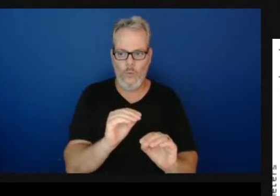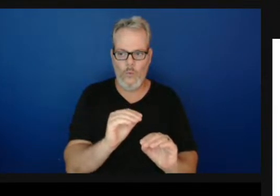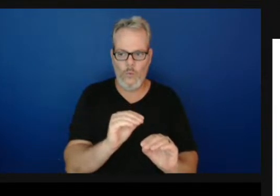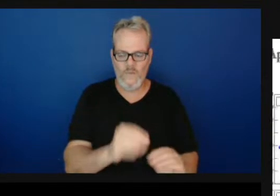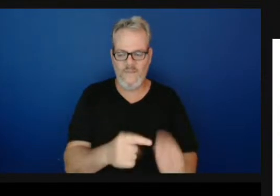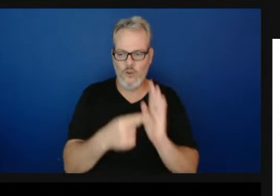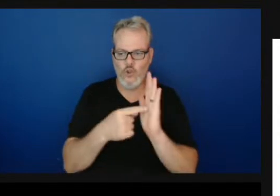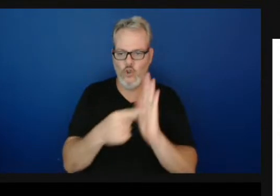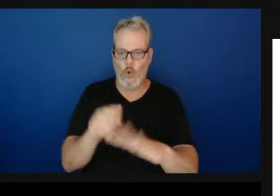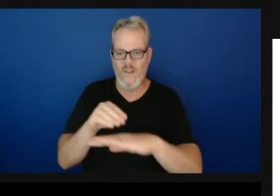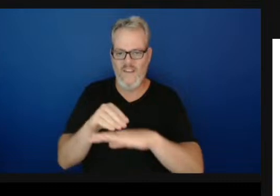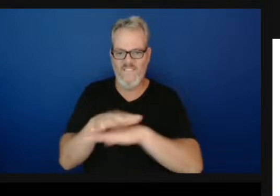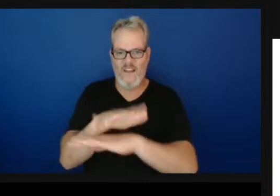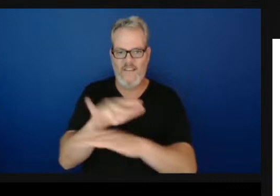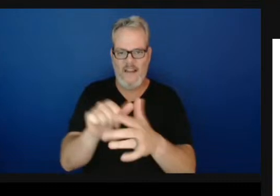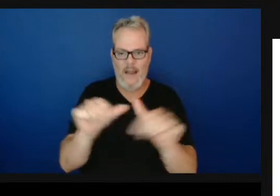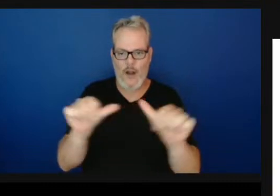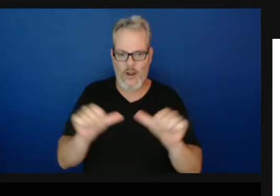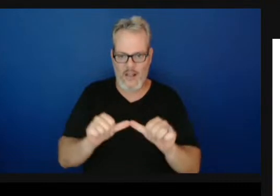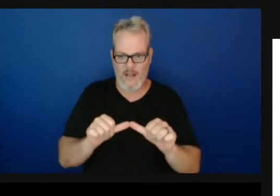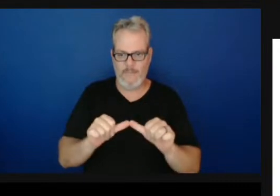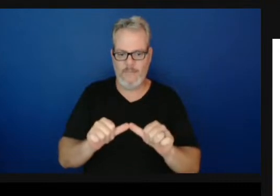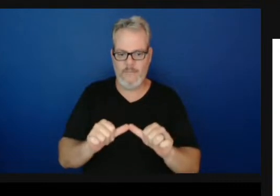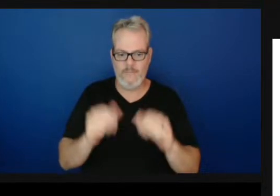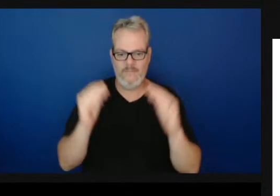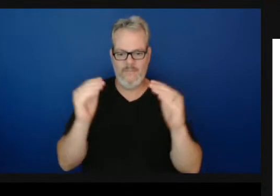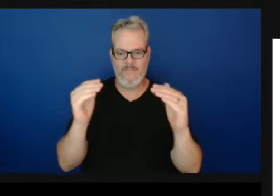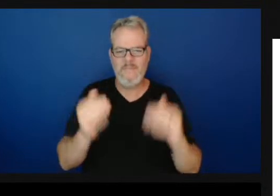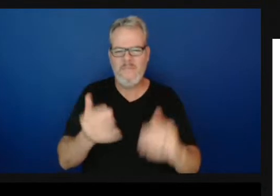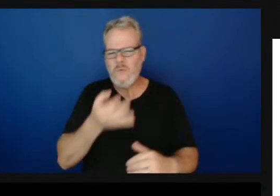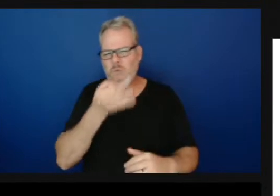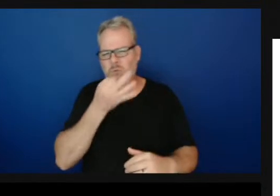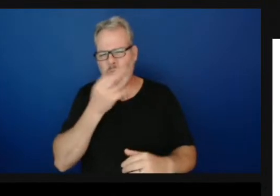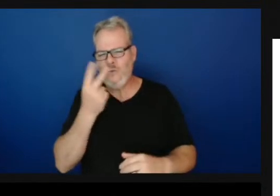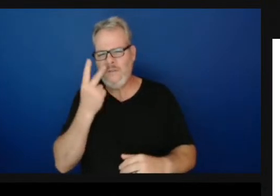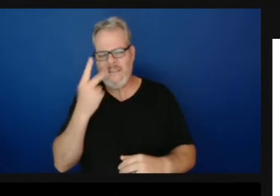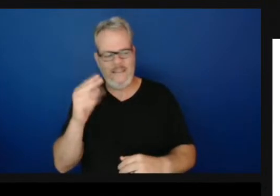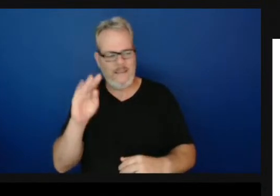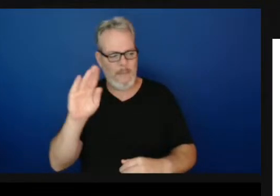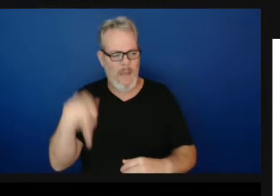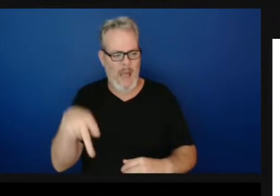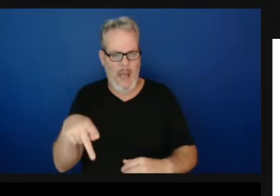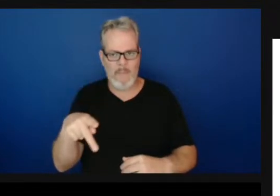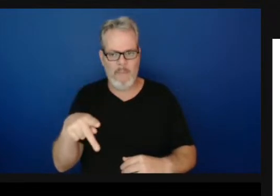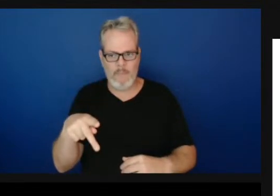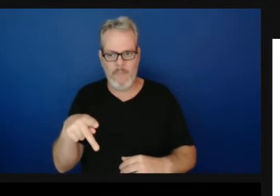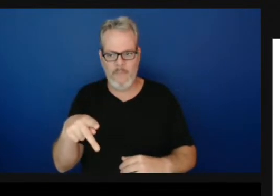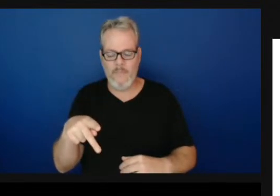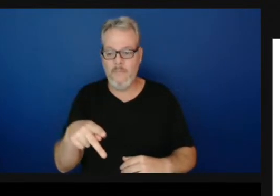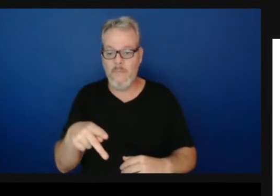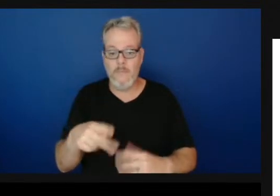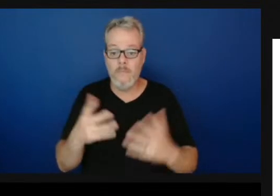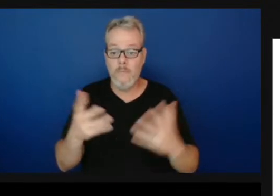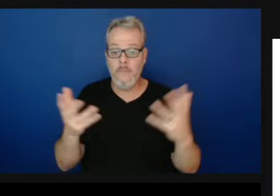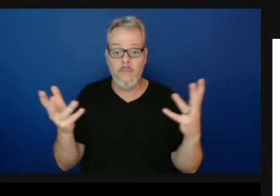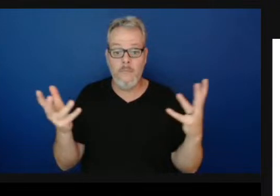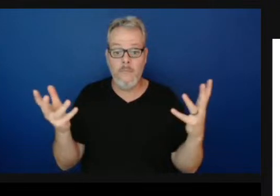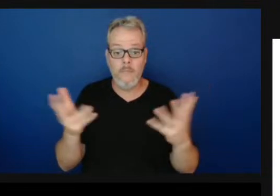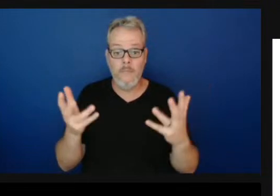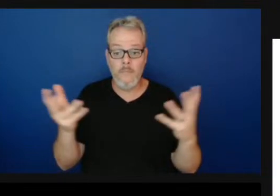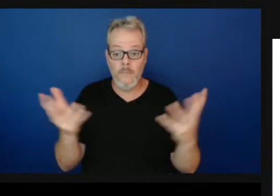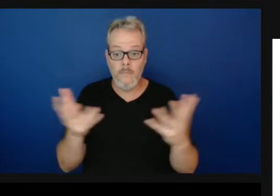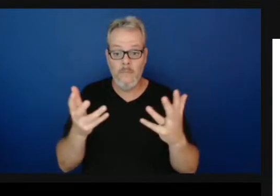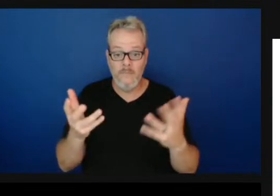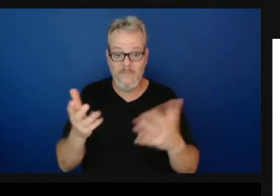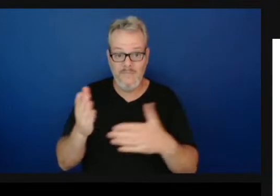moving. We'll come to the map here in a minute so you guys can see where all of this actually is. But to be complete here, we'll